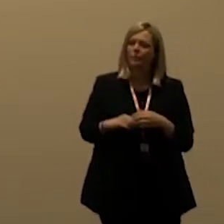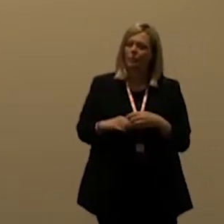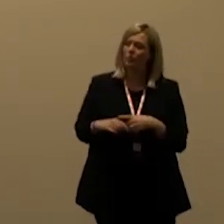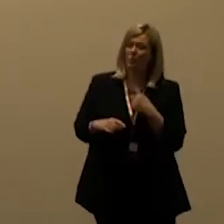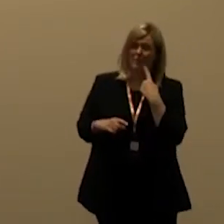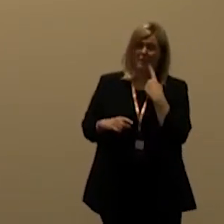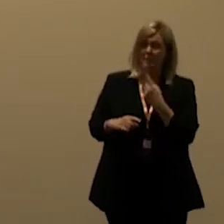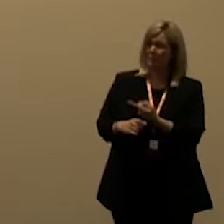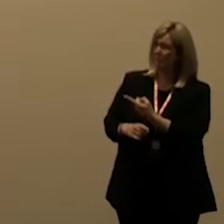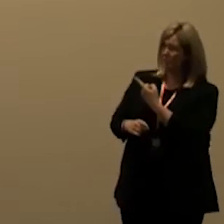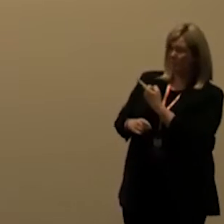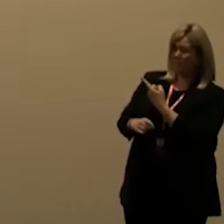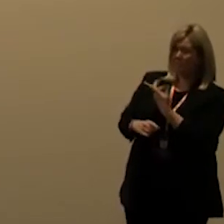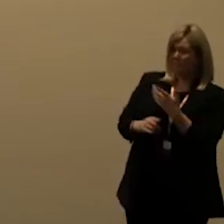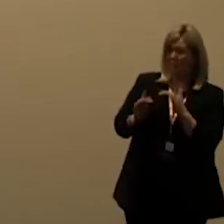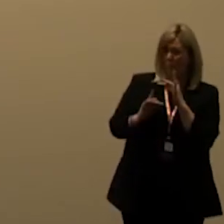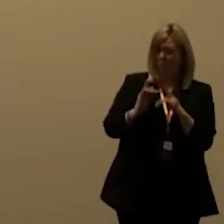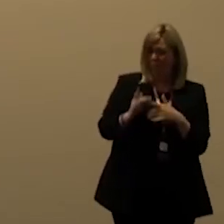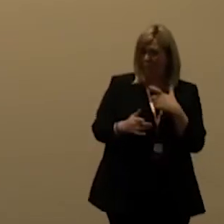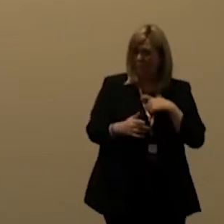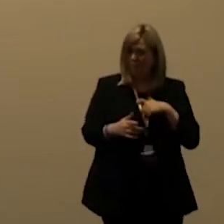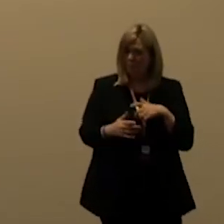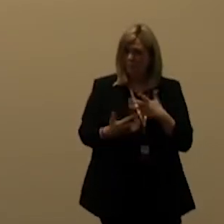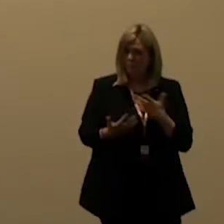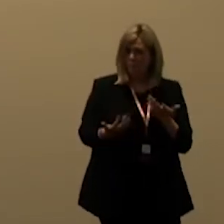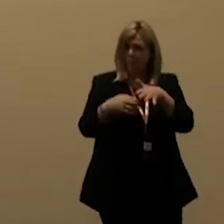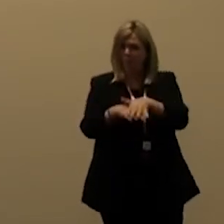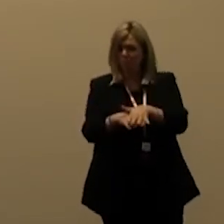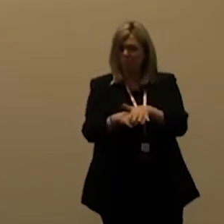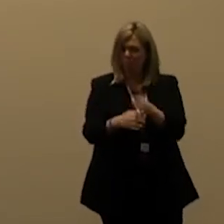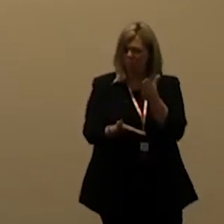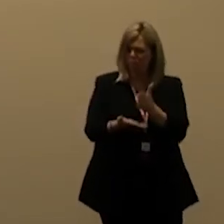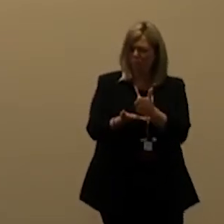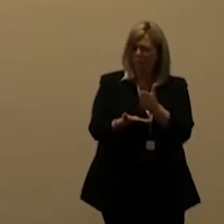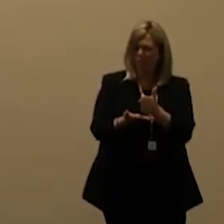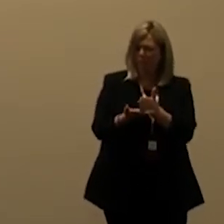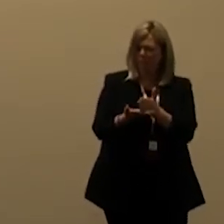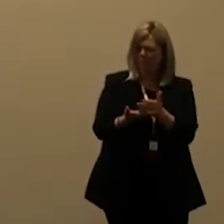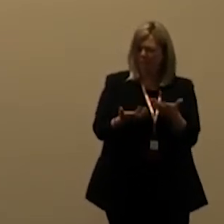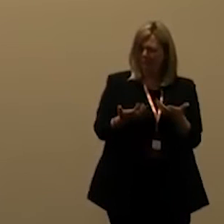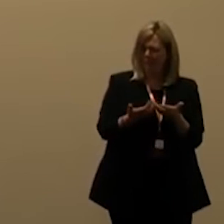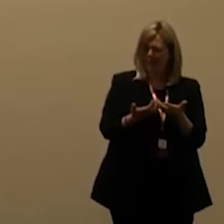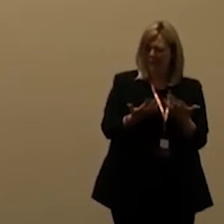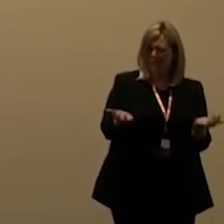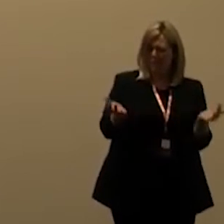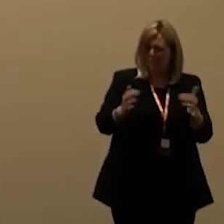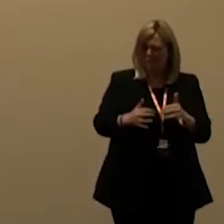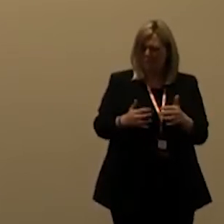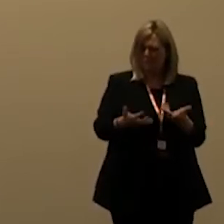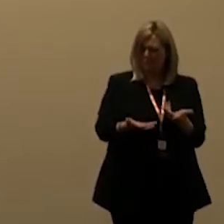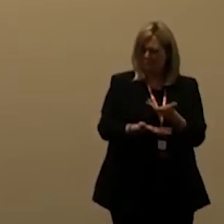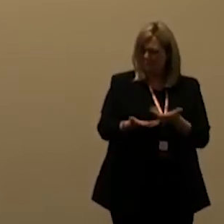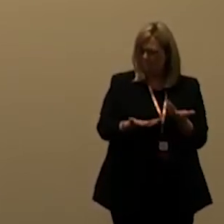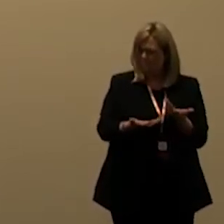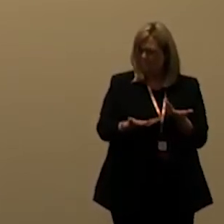there, distinguishing online personas with reality. How do we get people into a room? Well, we've got the opportunity now